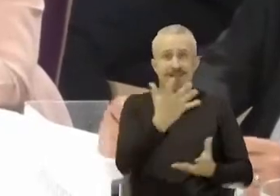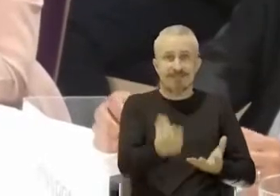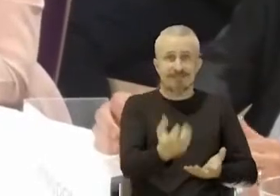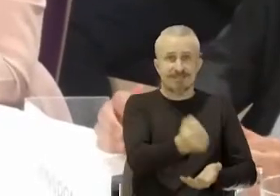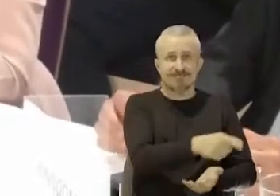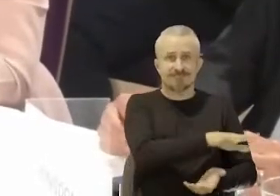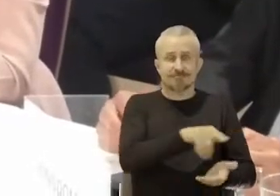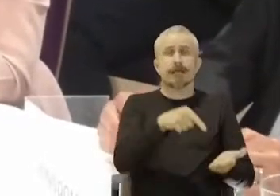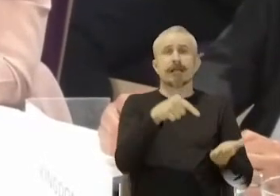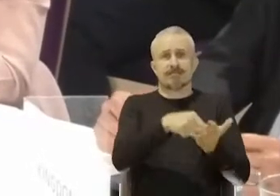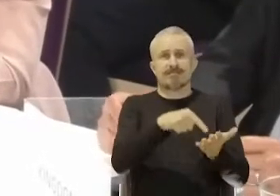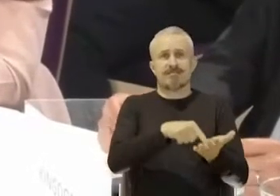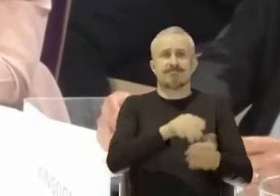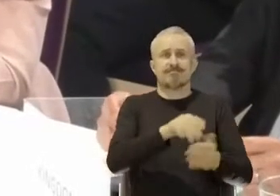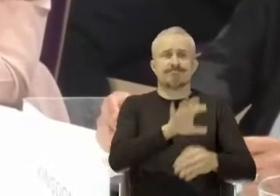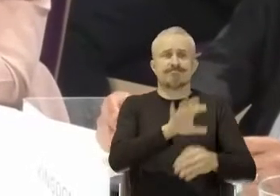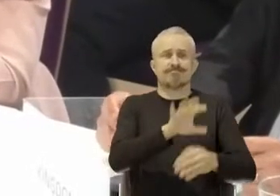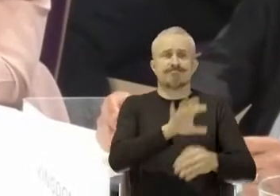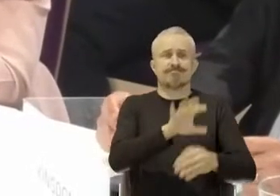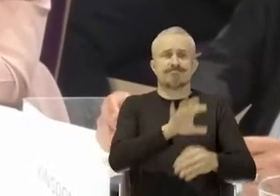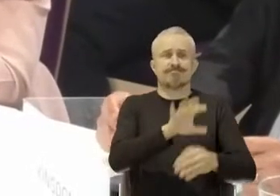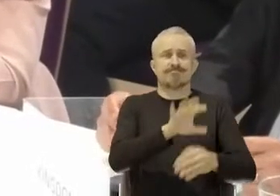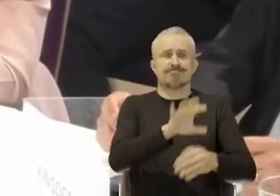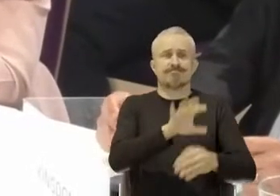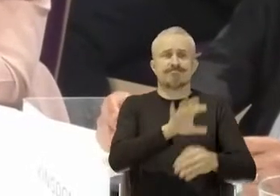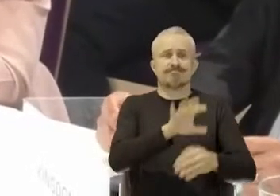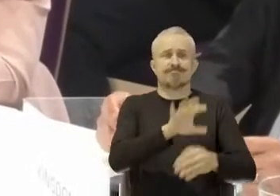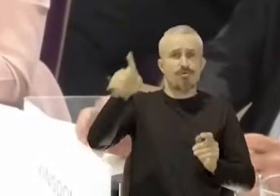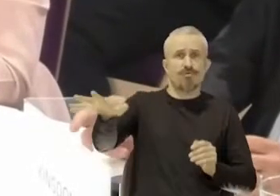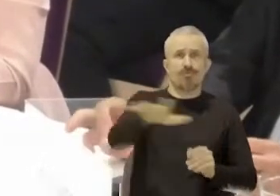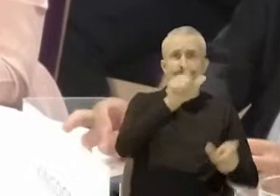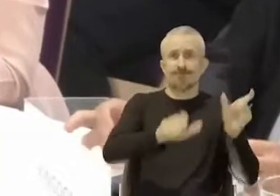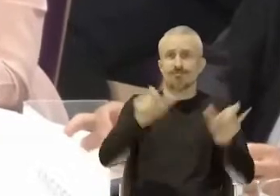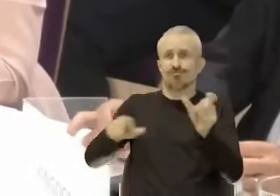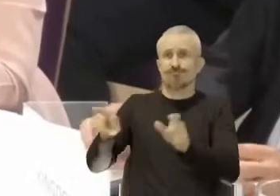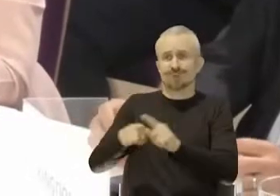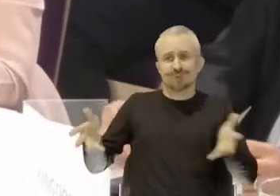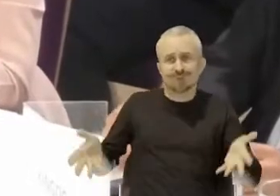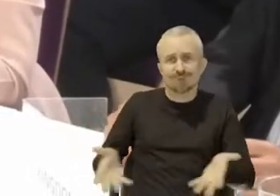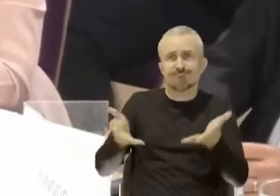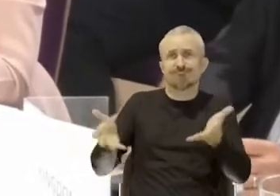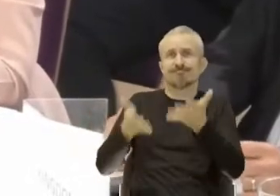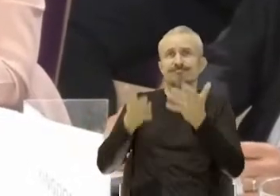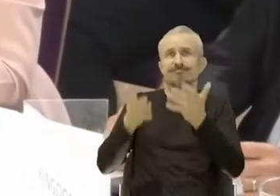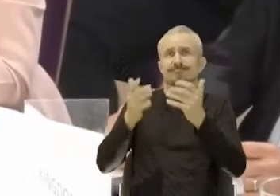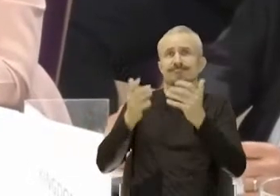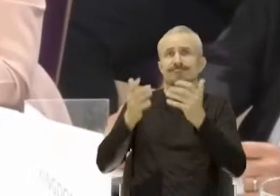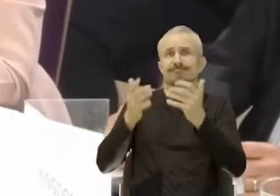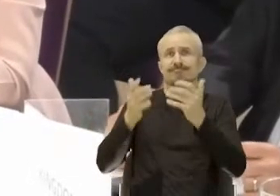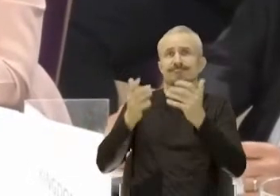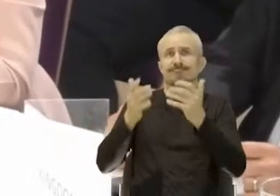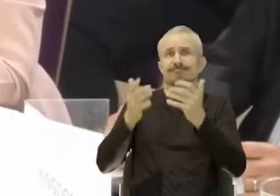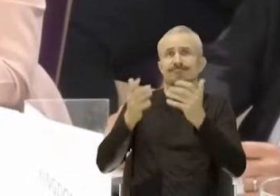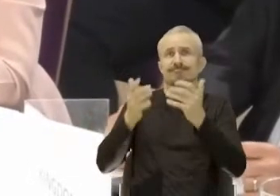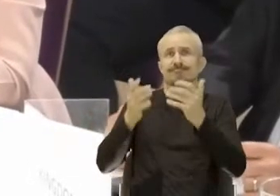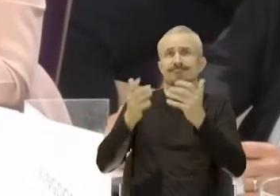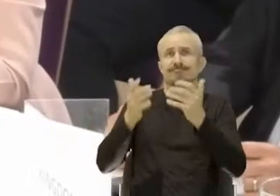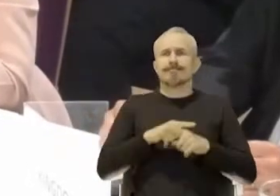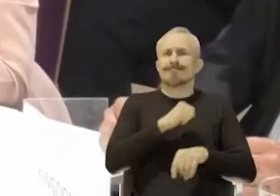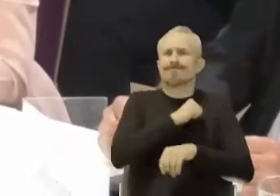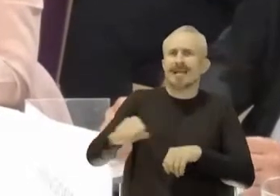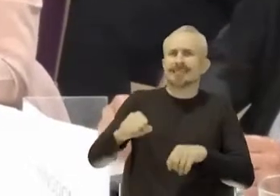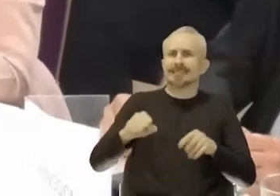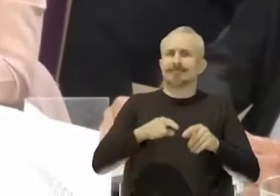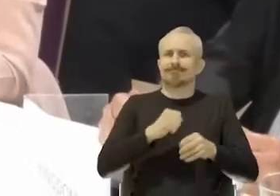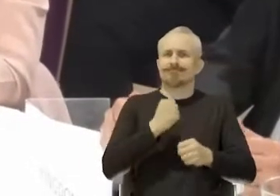investors so that they also invest in such social projects. Precisely that is the focus of the ministry, so that such projects